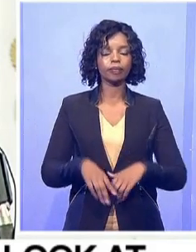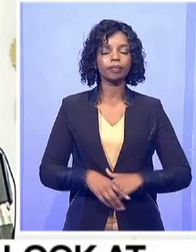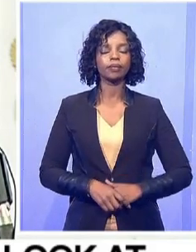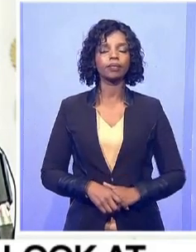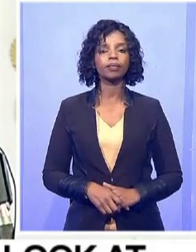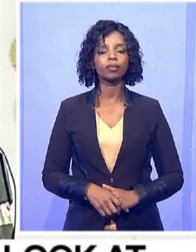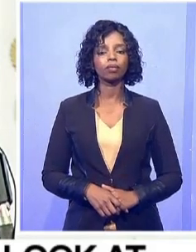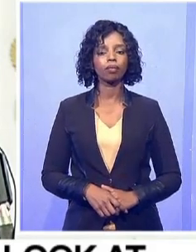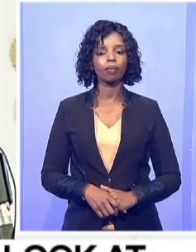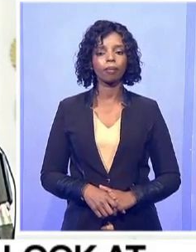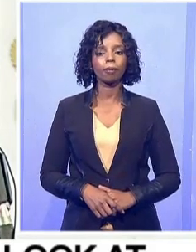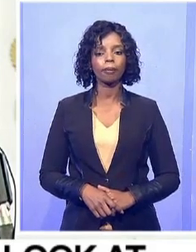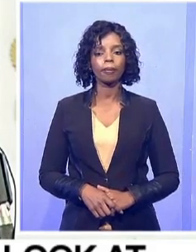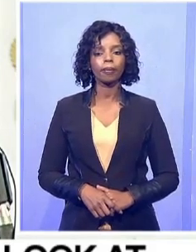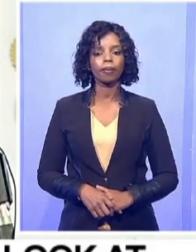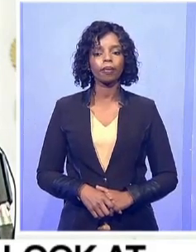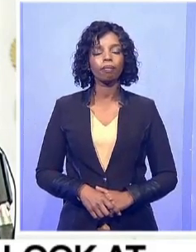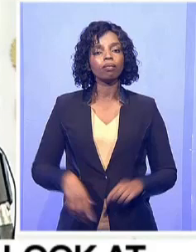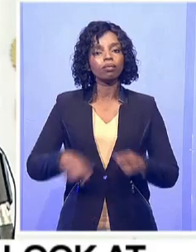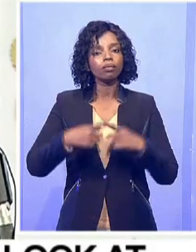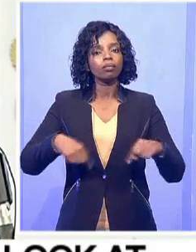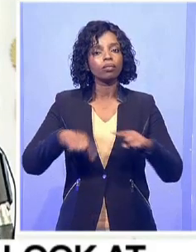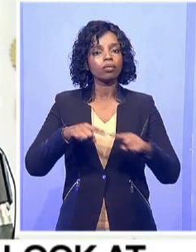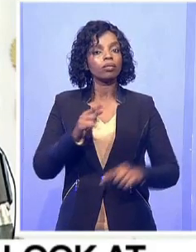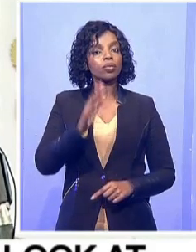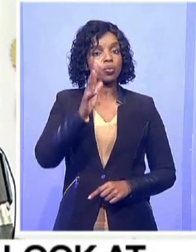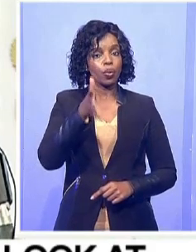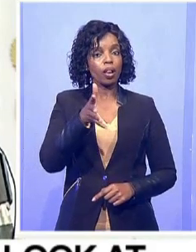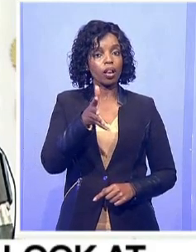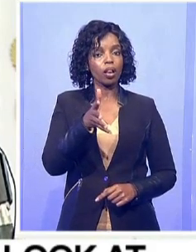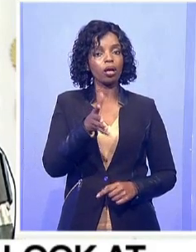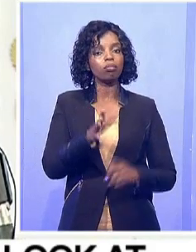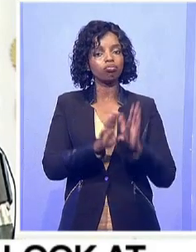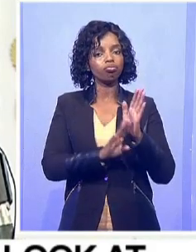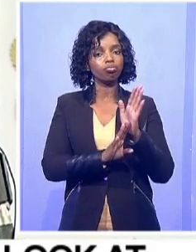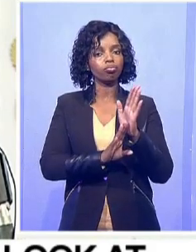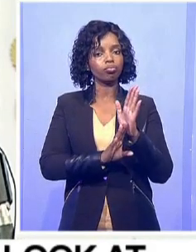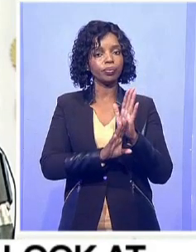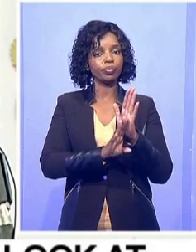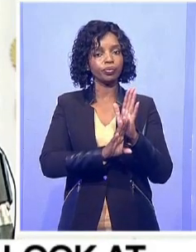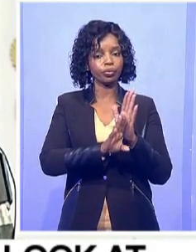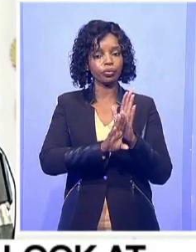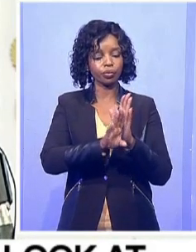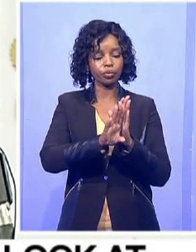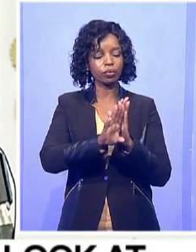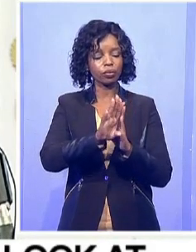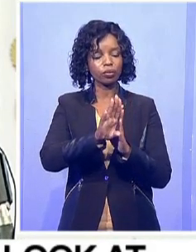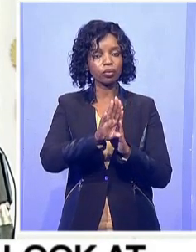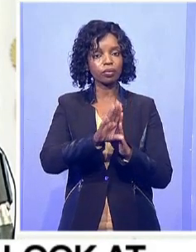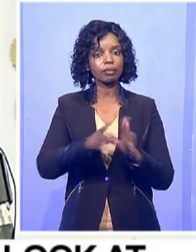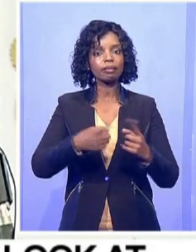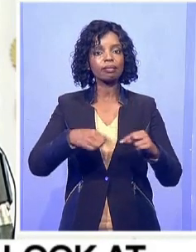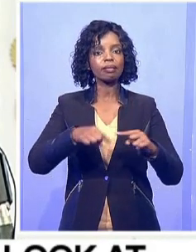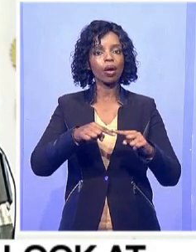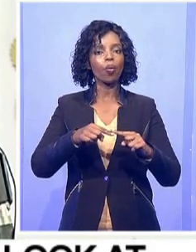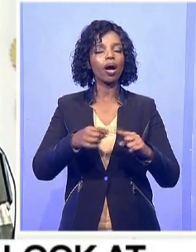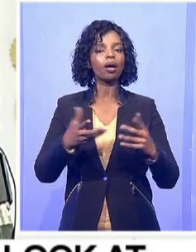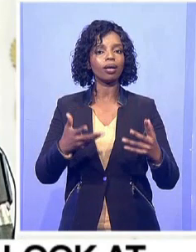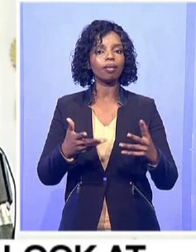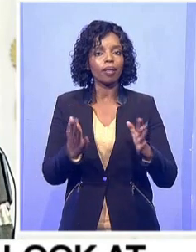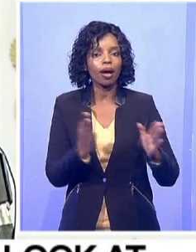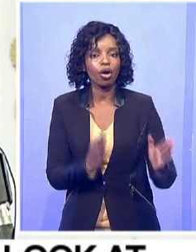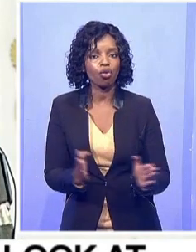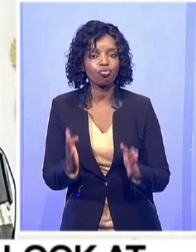We are going to improve our institutional arrangement